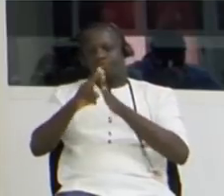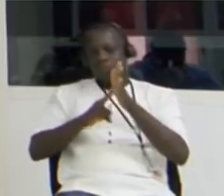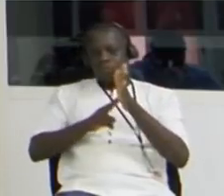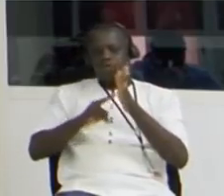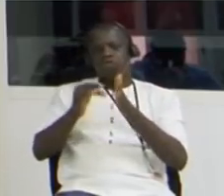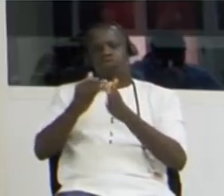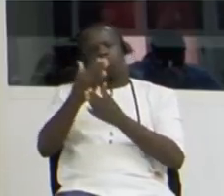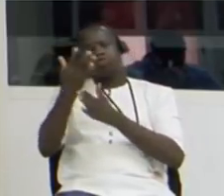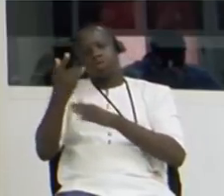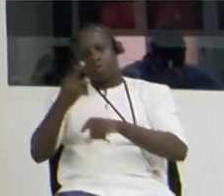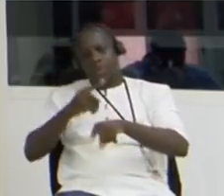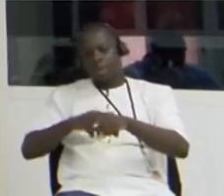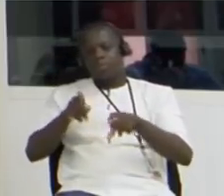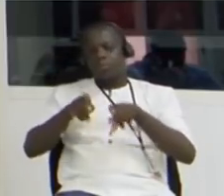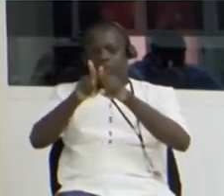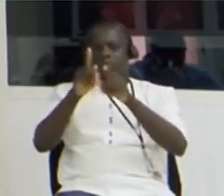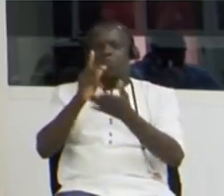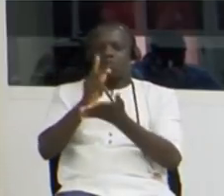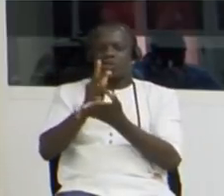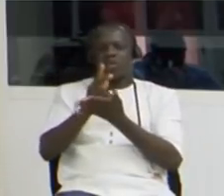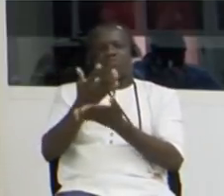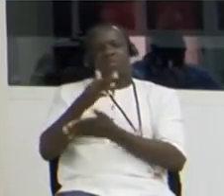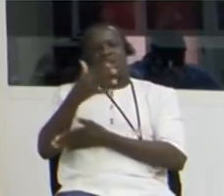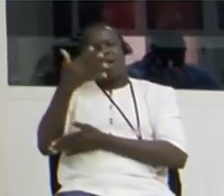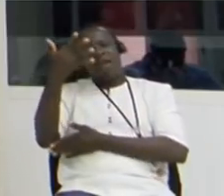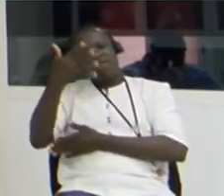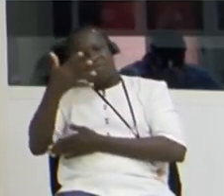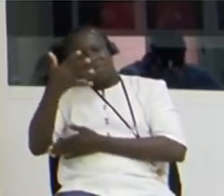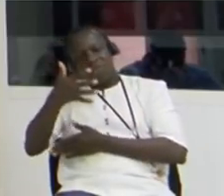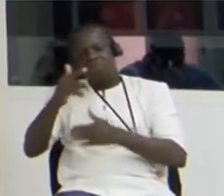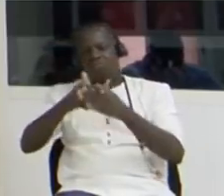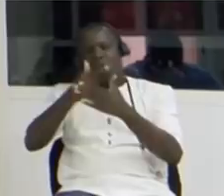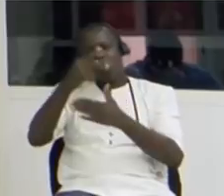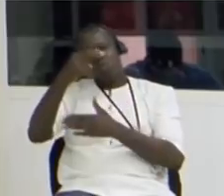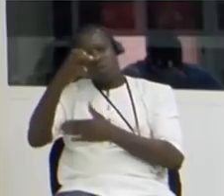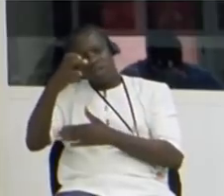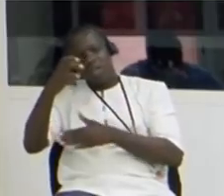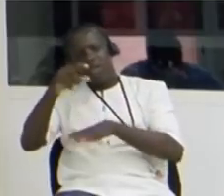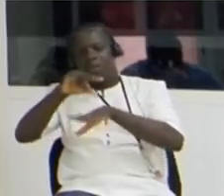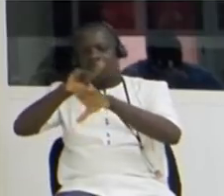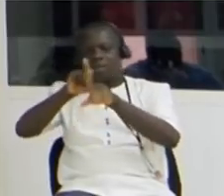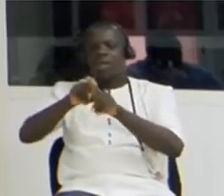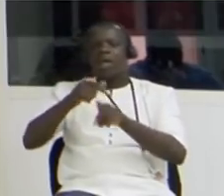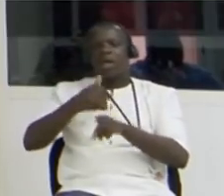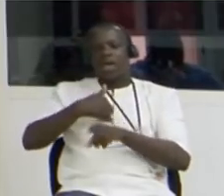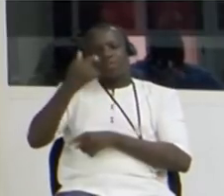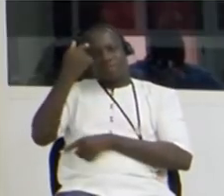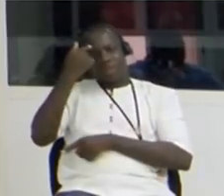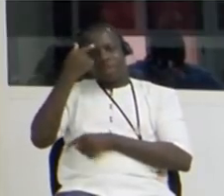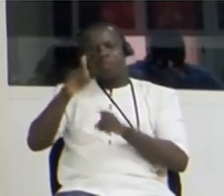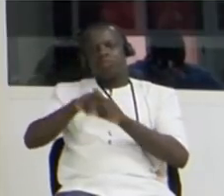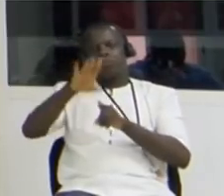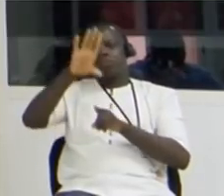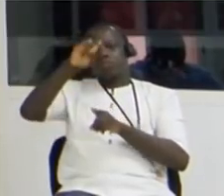some time with the witness, perhaps about 15 or 20 minutes. But I would prefer to do it